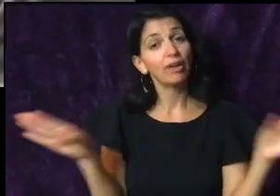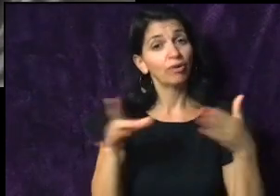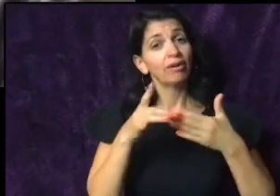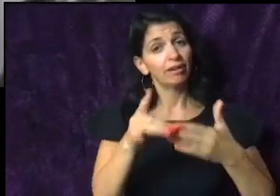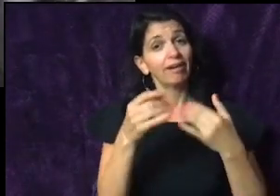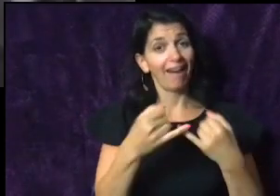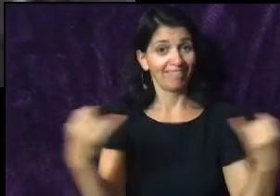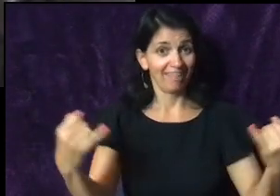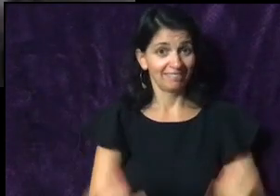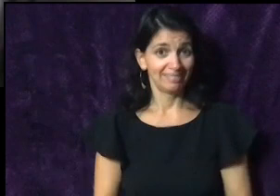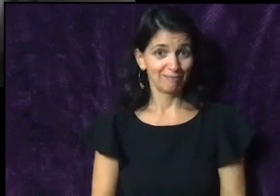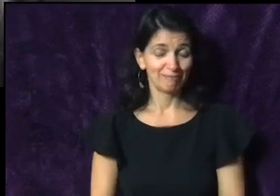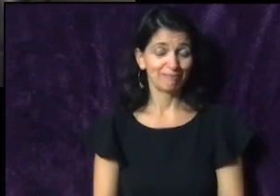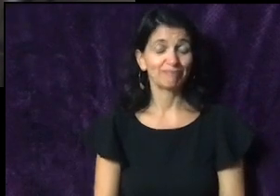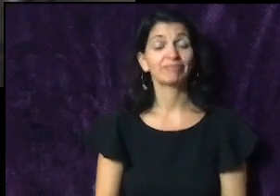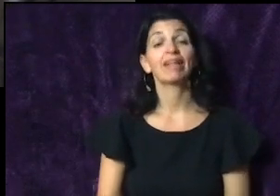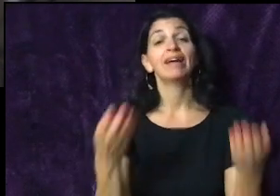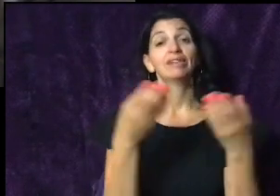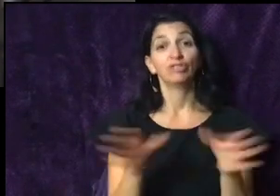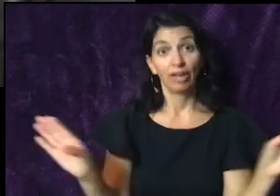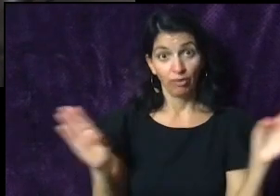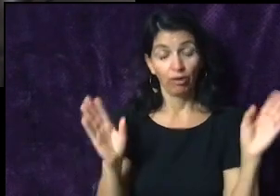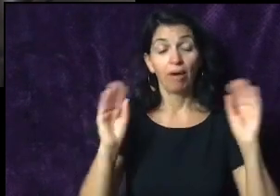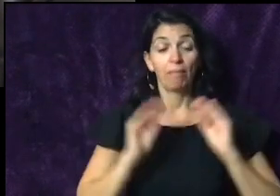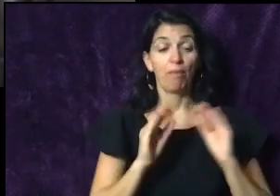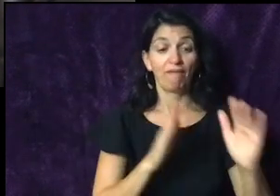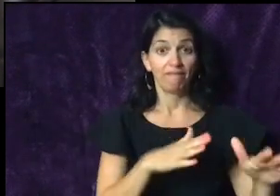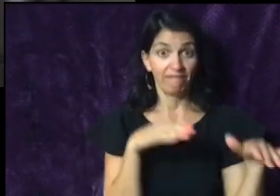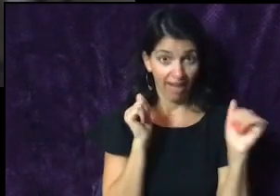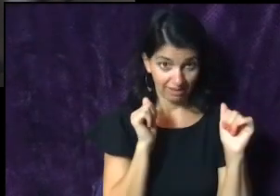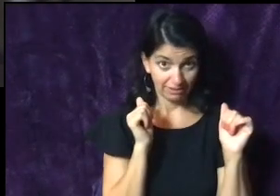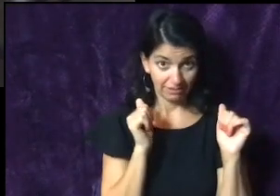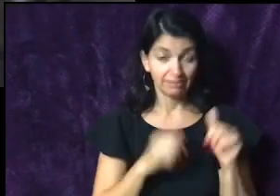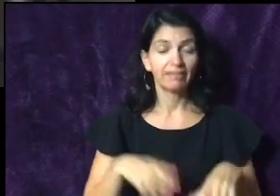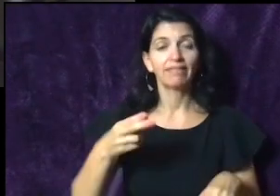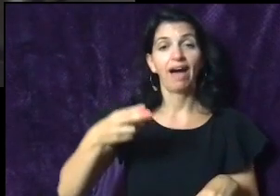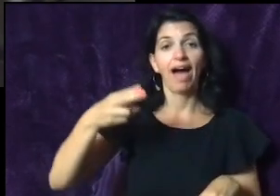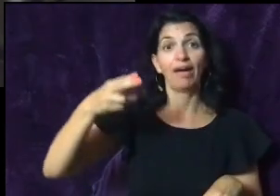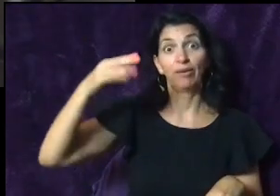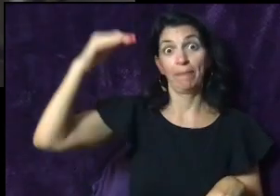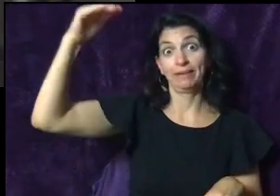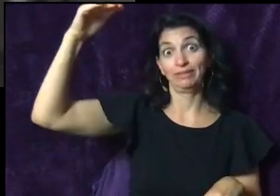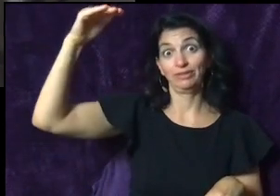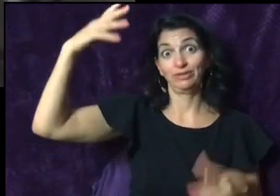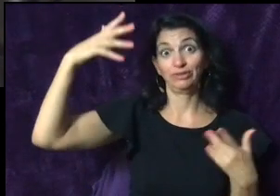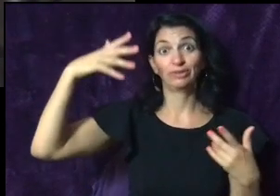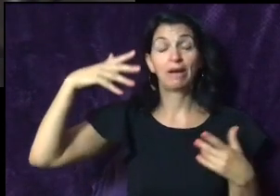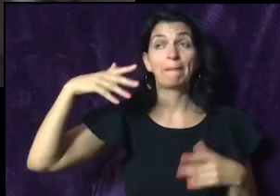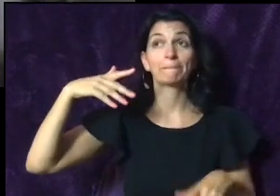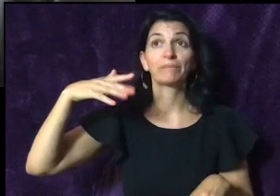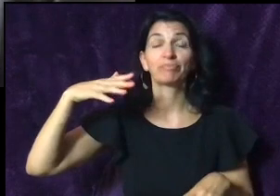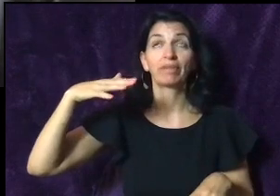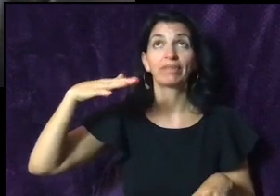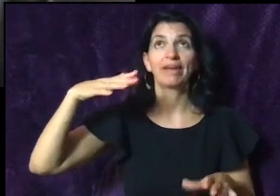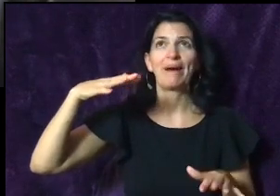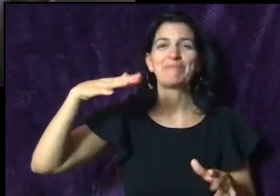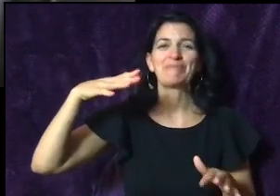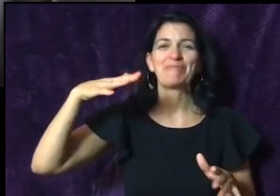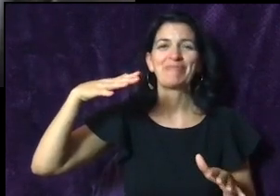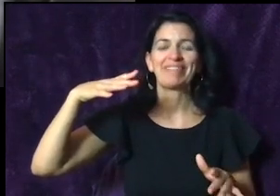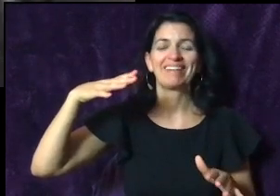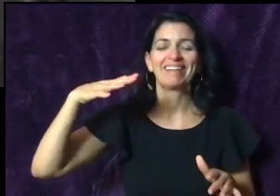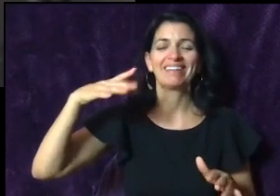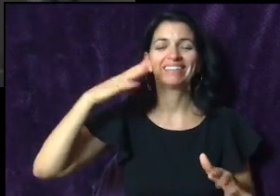guidelines. Generally, the faster the speed, the higher the pitch, and